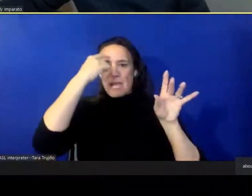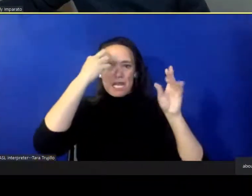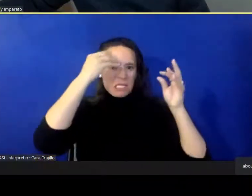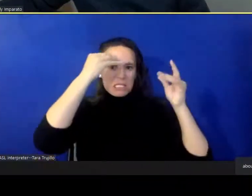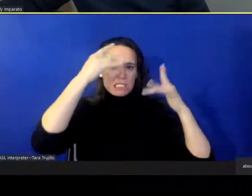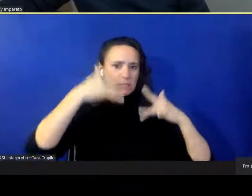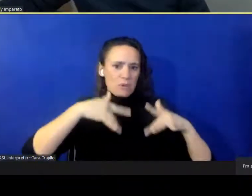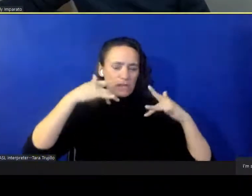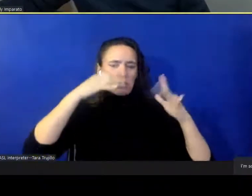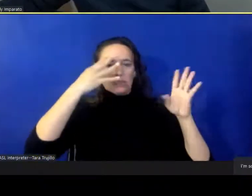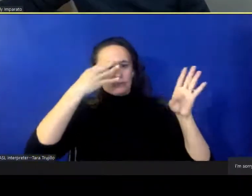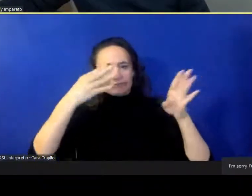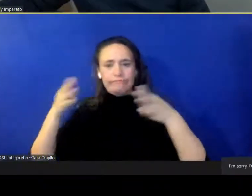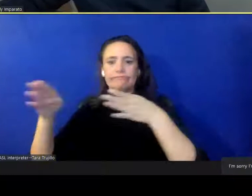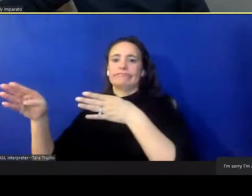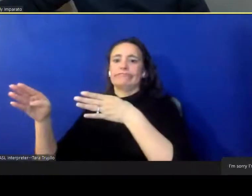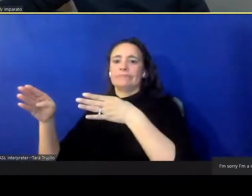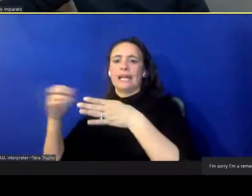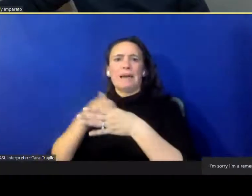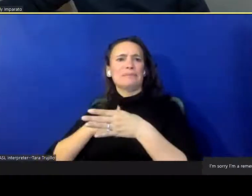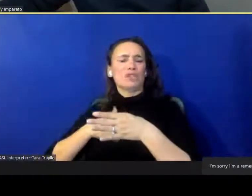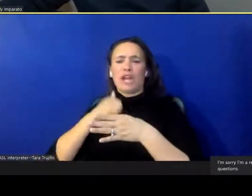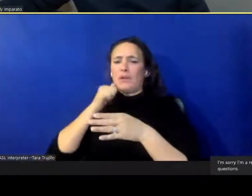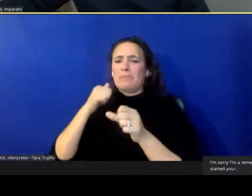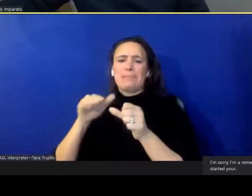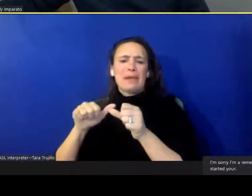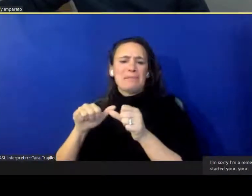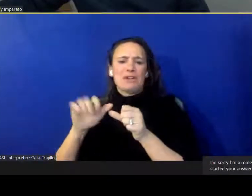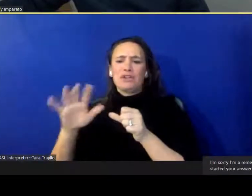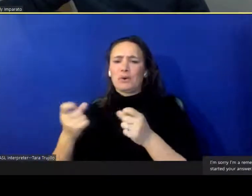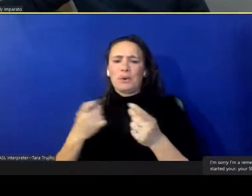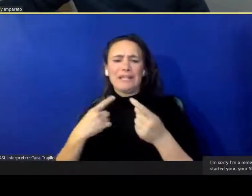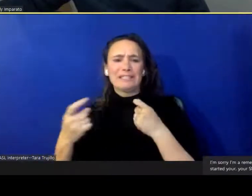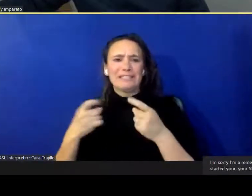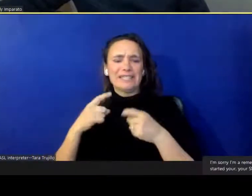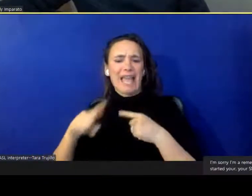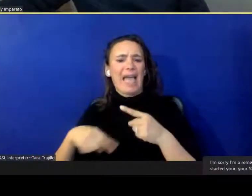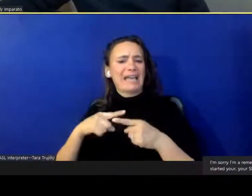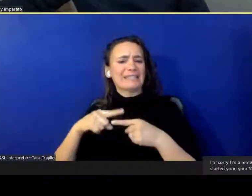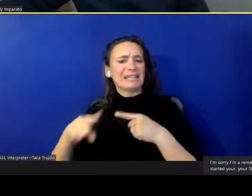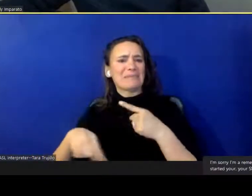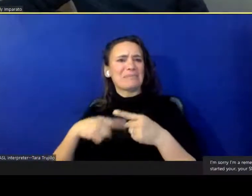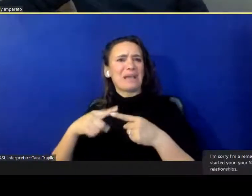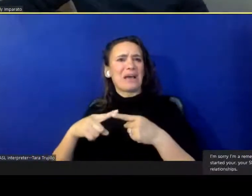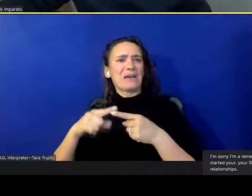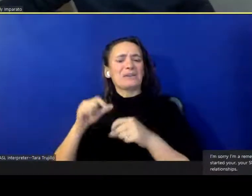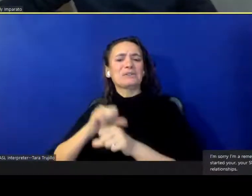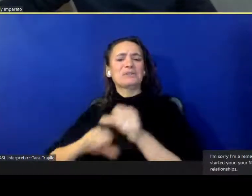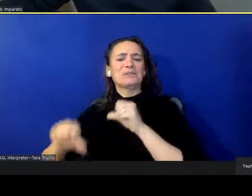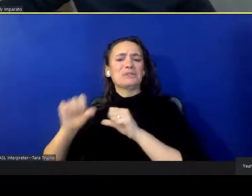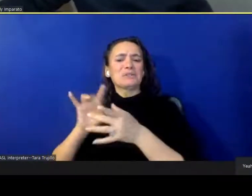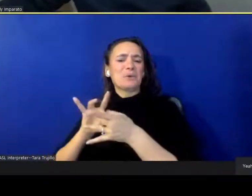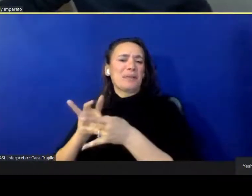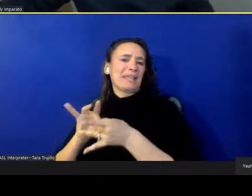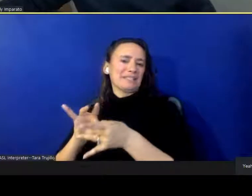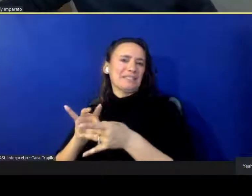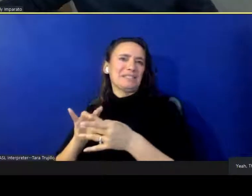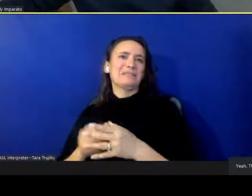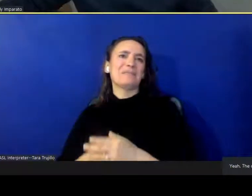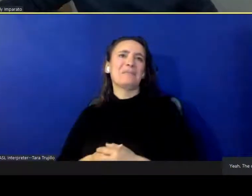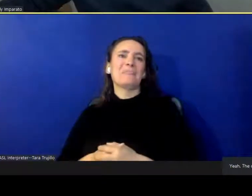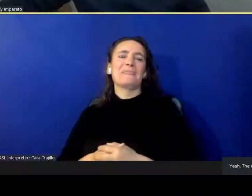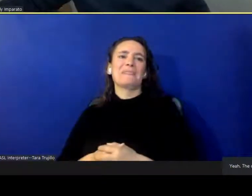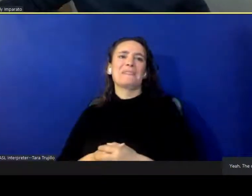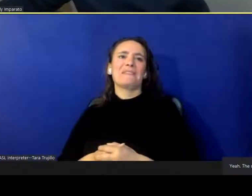I'm sorry, I'm not even remembering how this question started. You're asking about social relationships. The other thing that